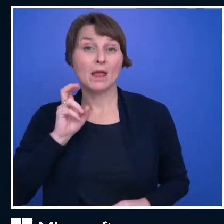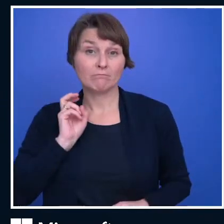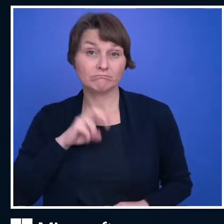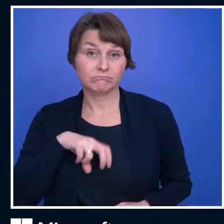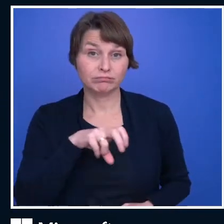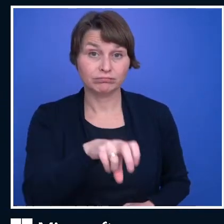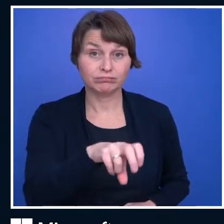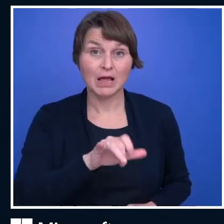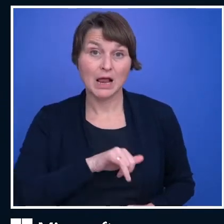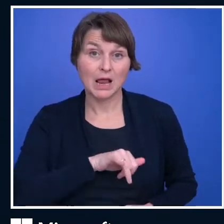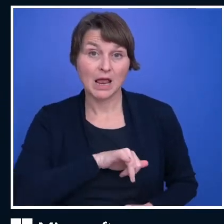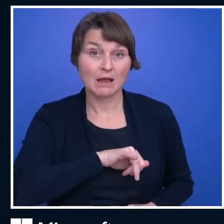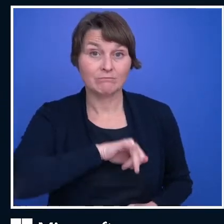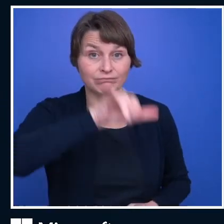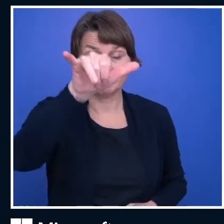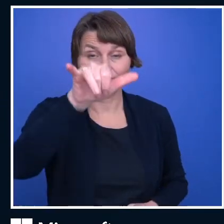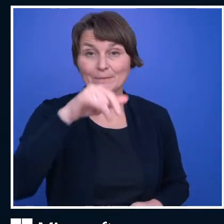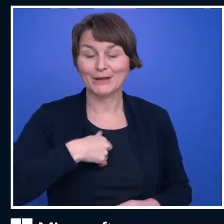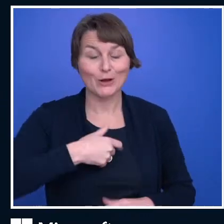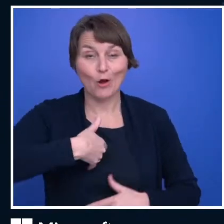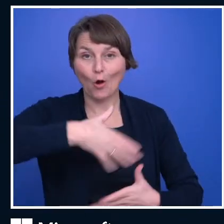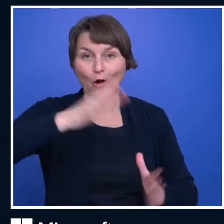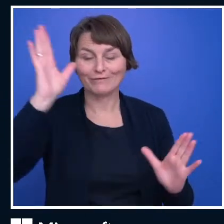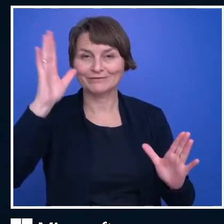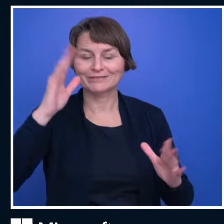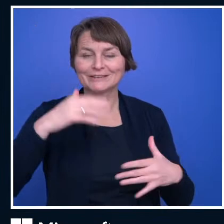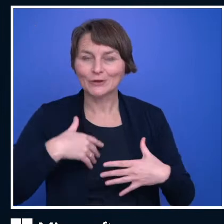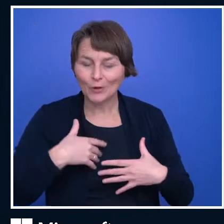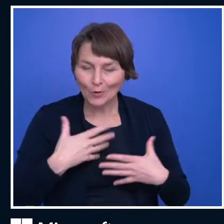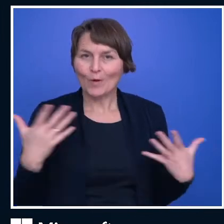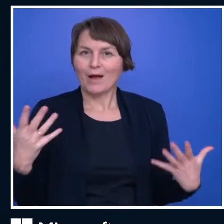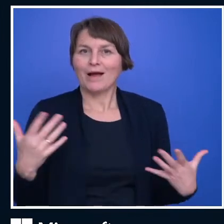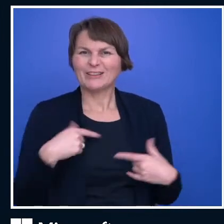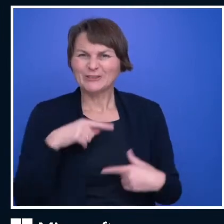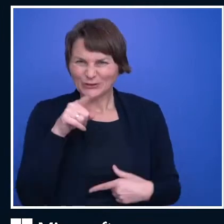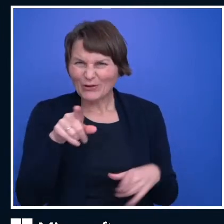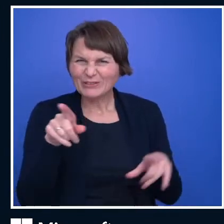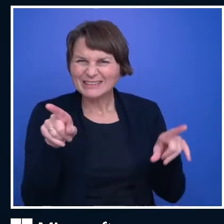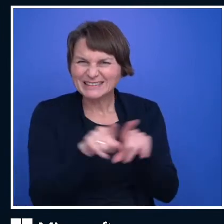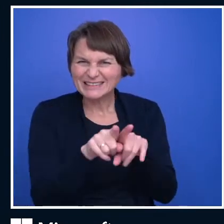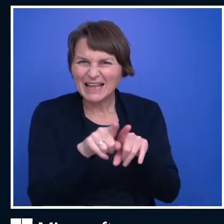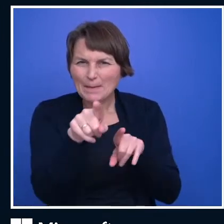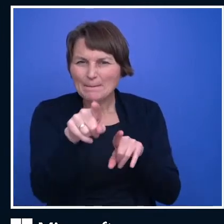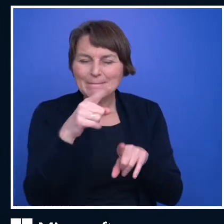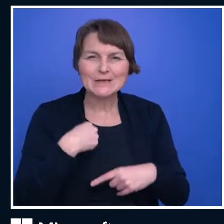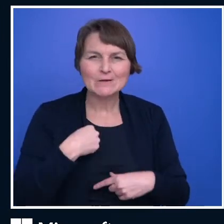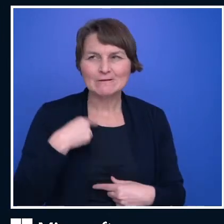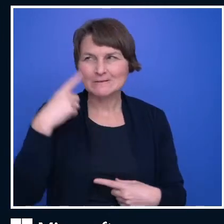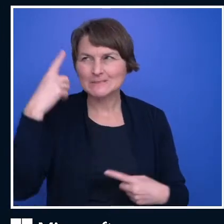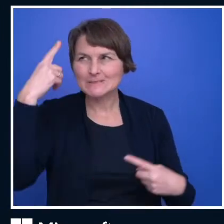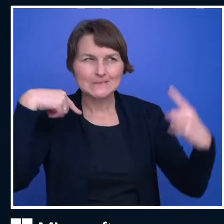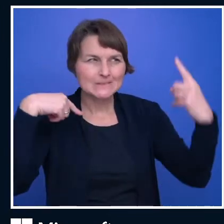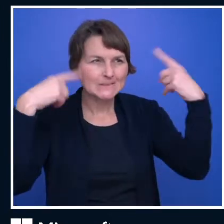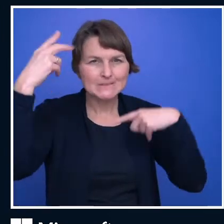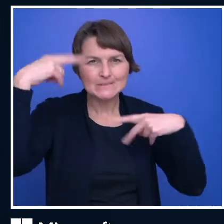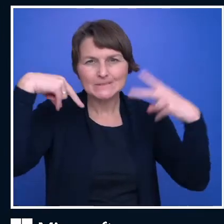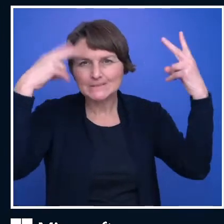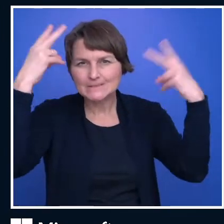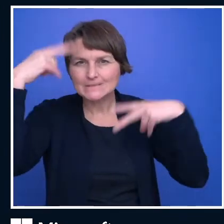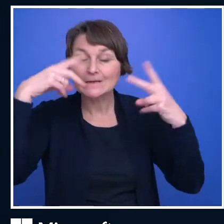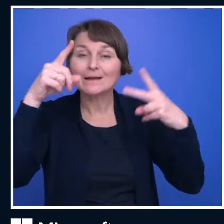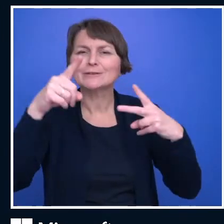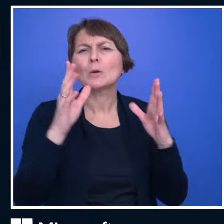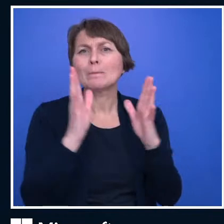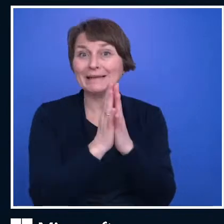away. So if you have been treated suspiciously, I would like for you to put in the chat